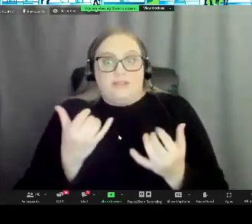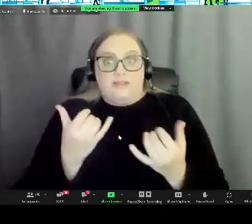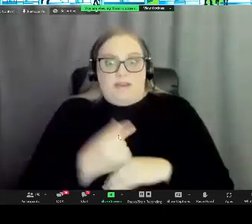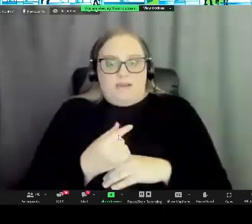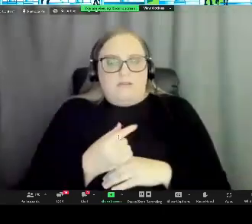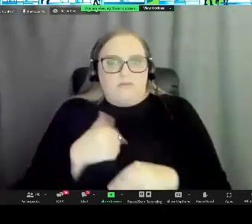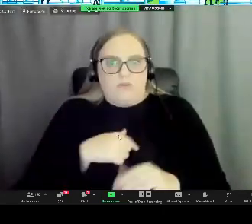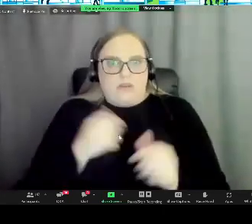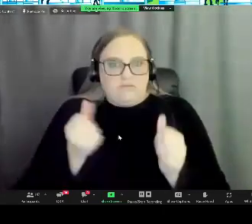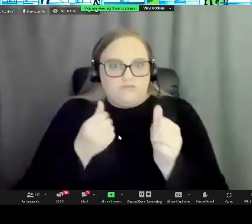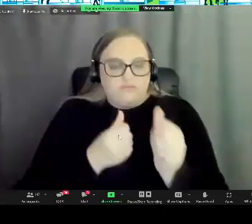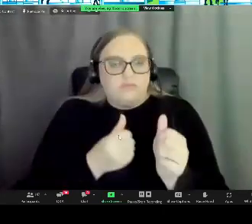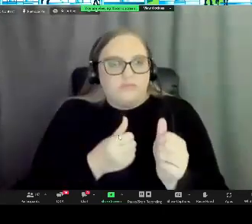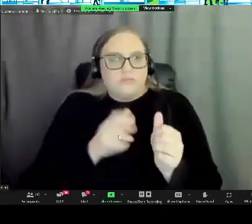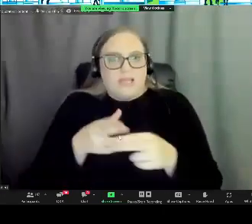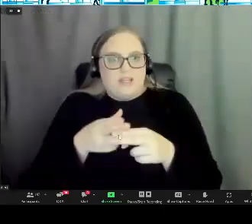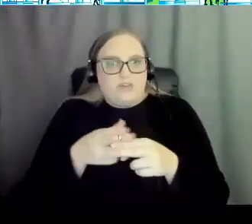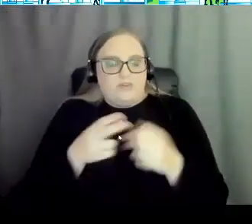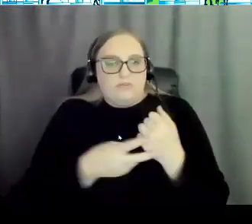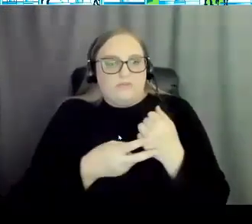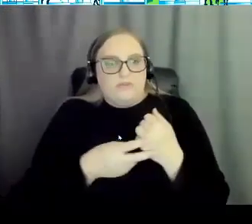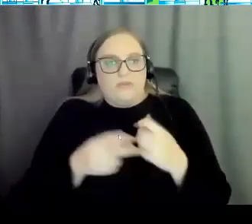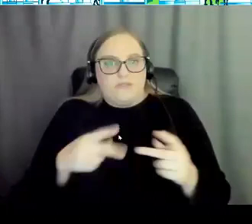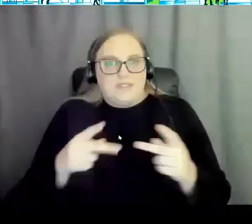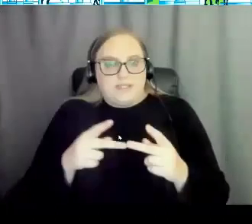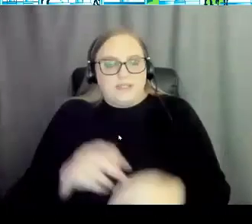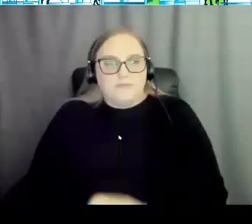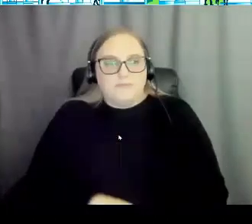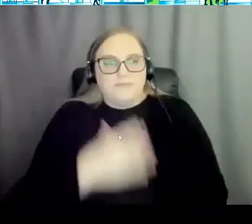federal consolidated interim storage facility. Thank you, Erica.